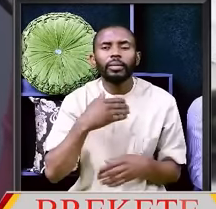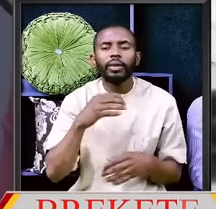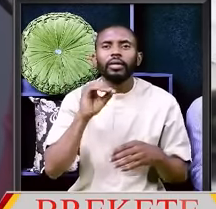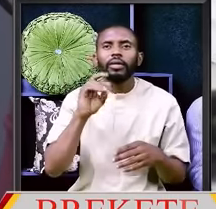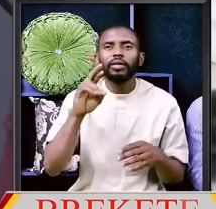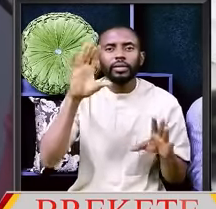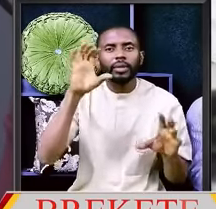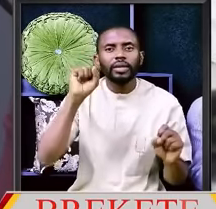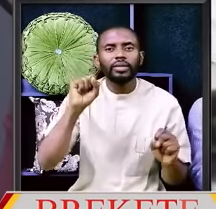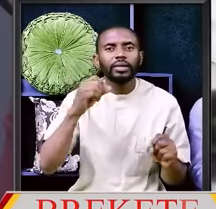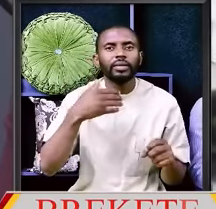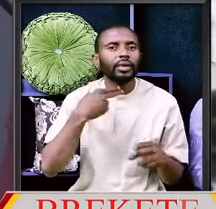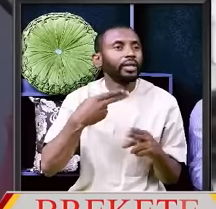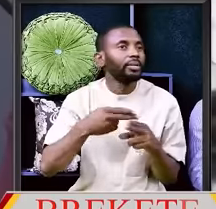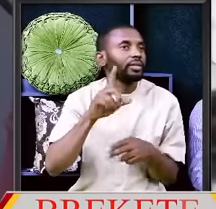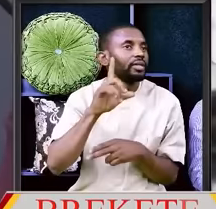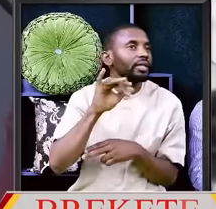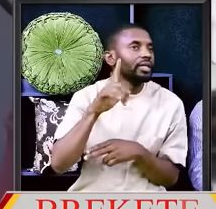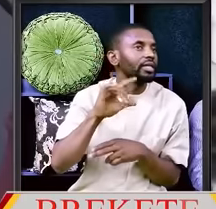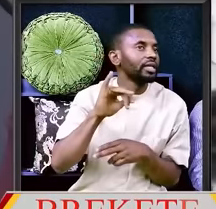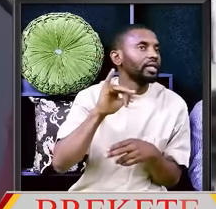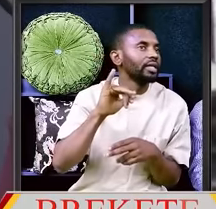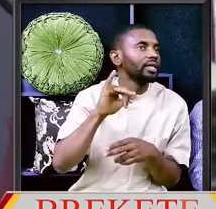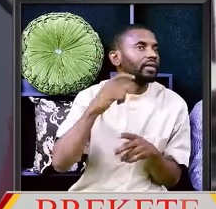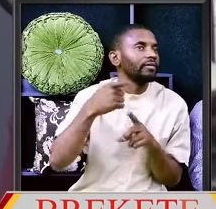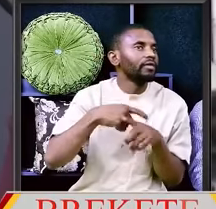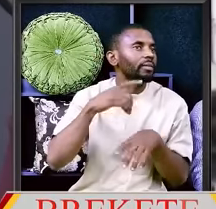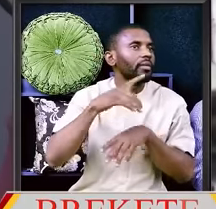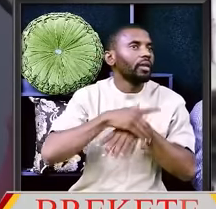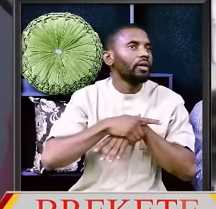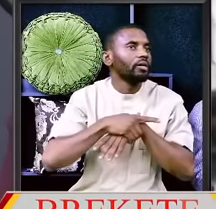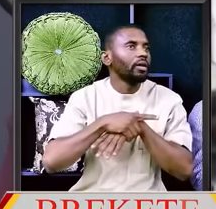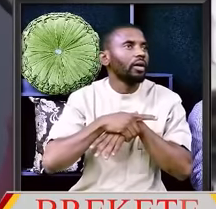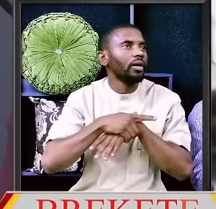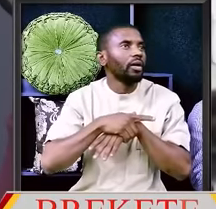morning. My name is Lily Beth from London. Okay.